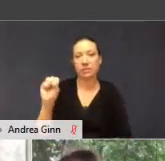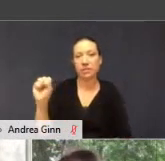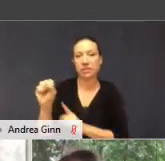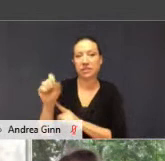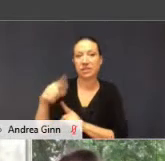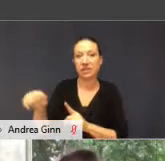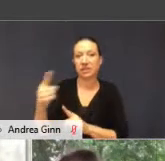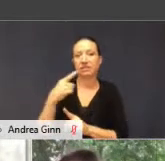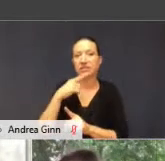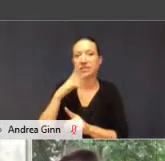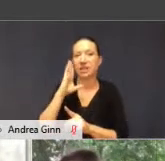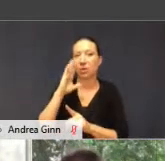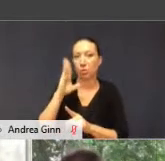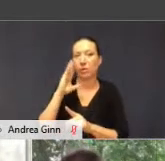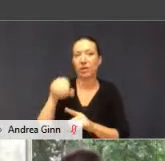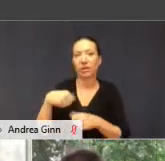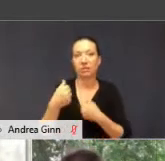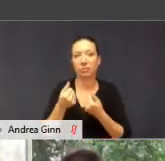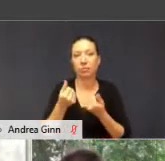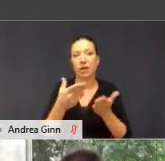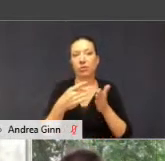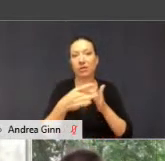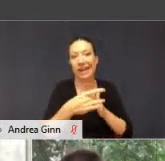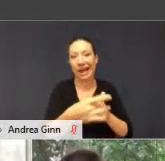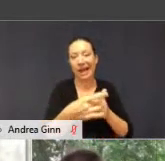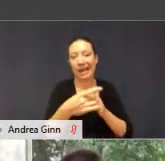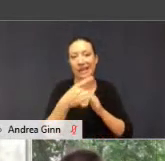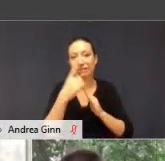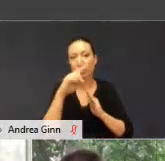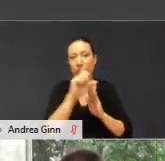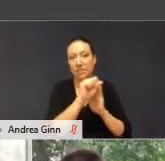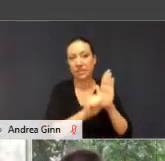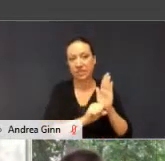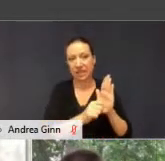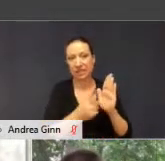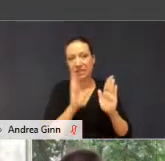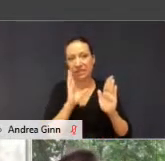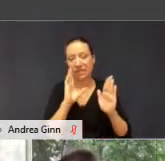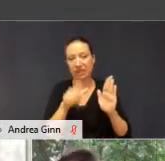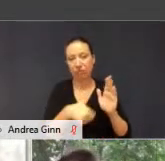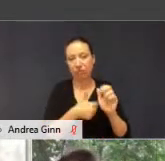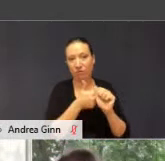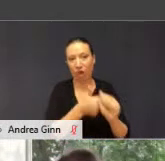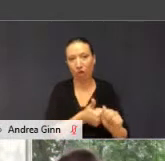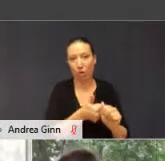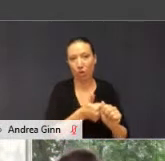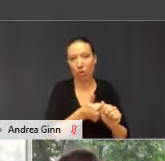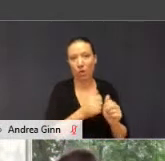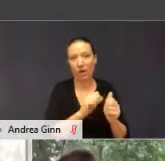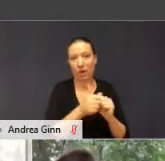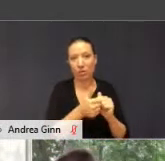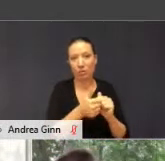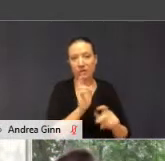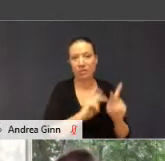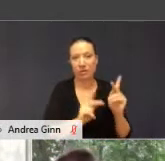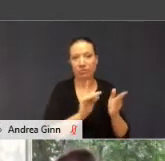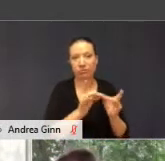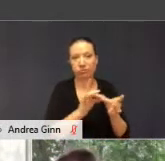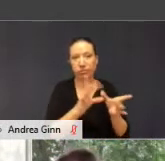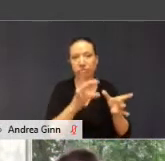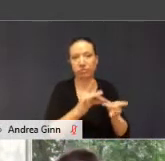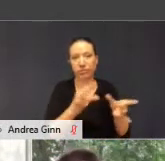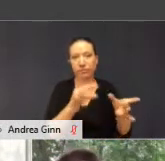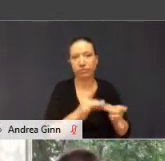states on how they are thinking they're actually going to require us to do this disenrollment. So at this time, we've worked with the team